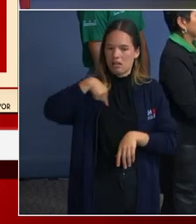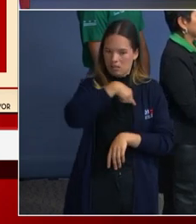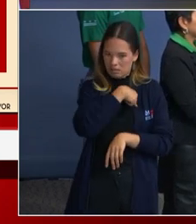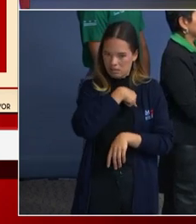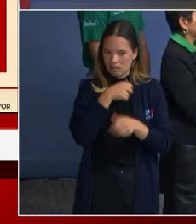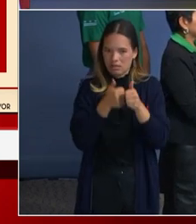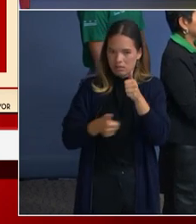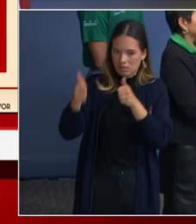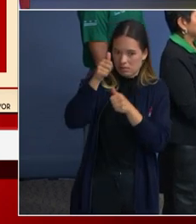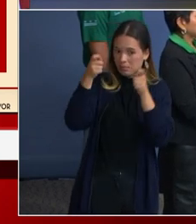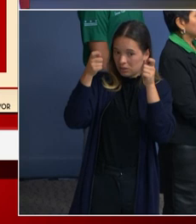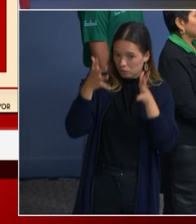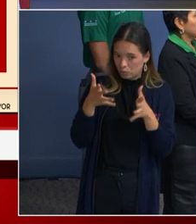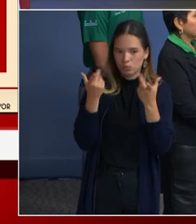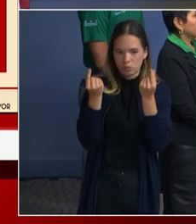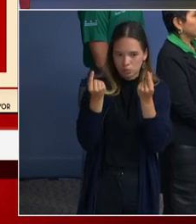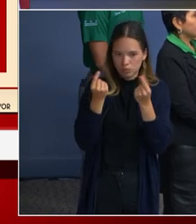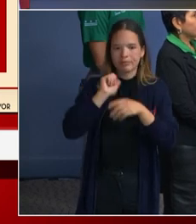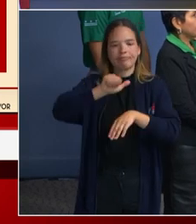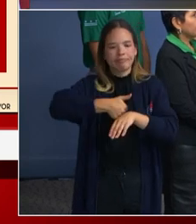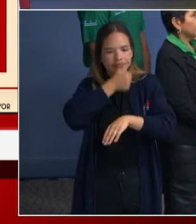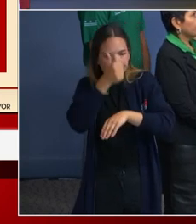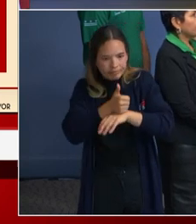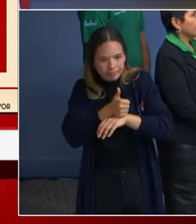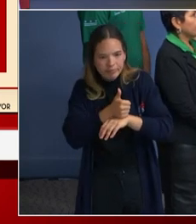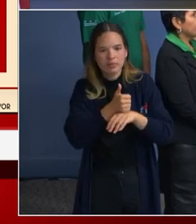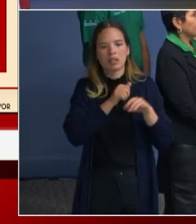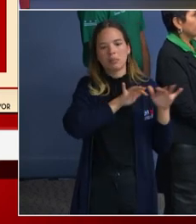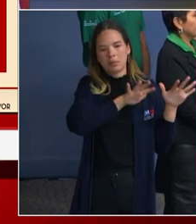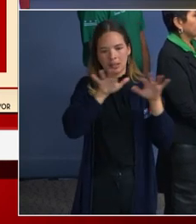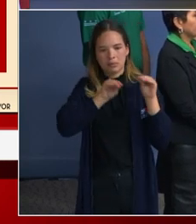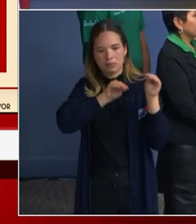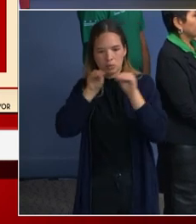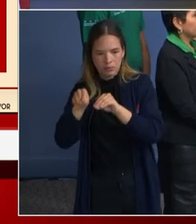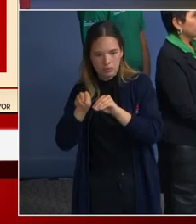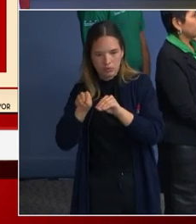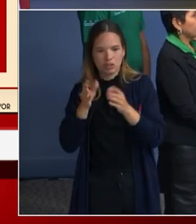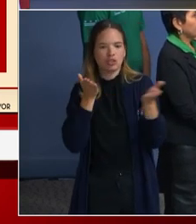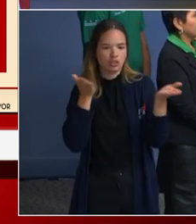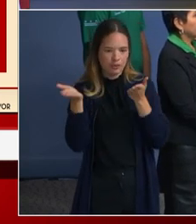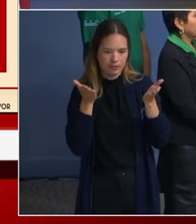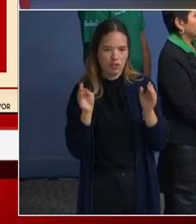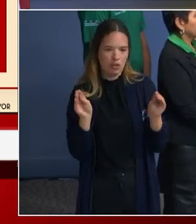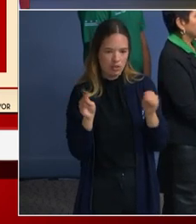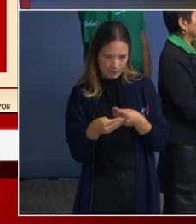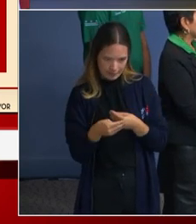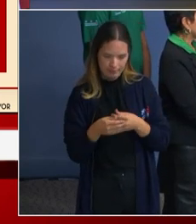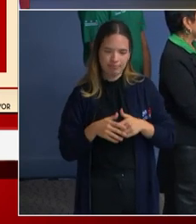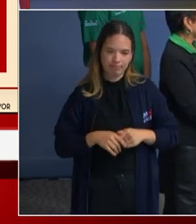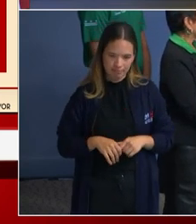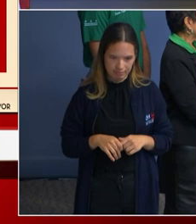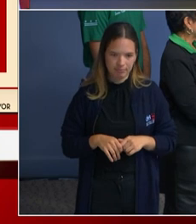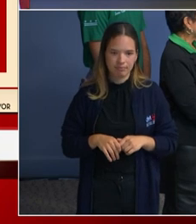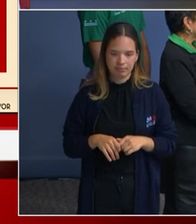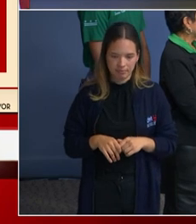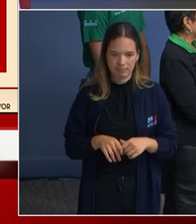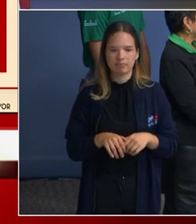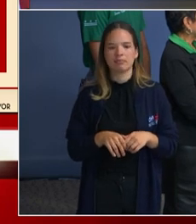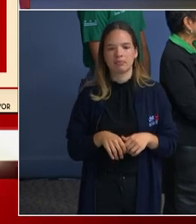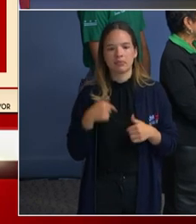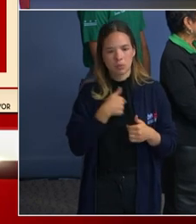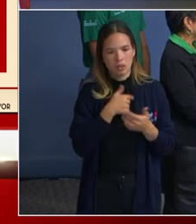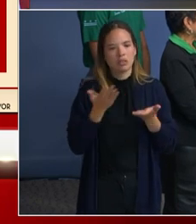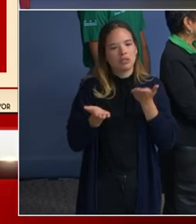to establish a migrant services office with the DHS and direct the department to provide services and supports